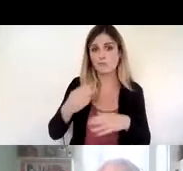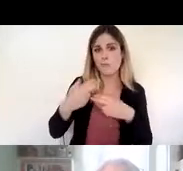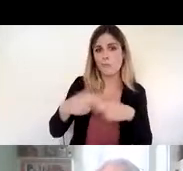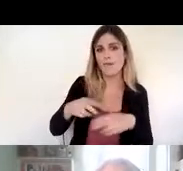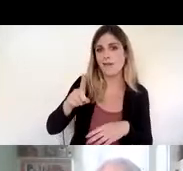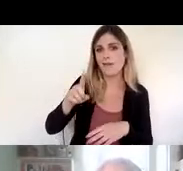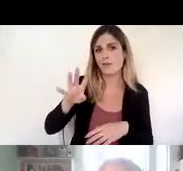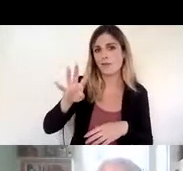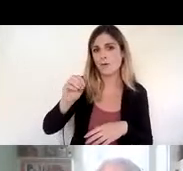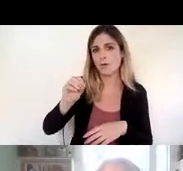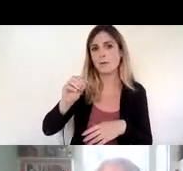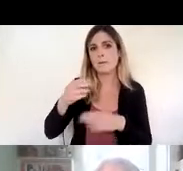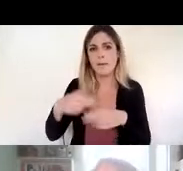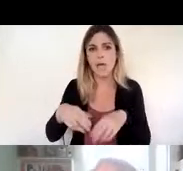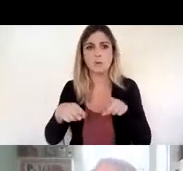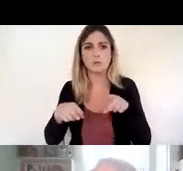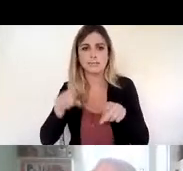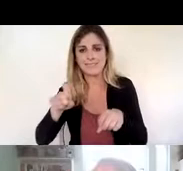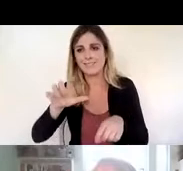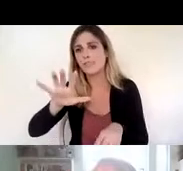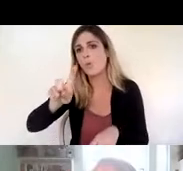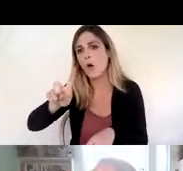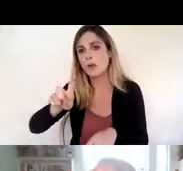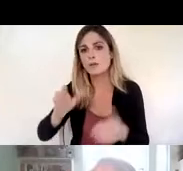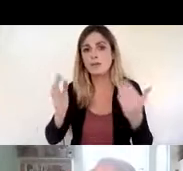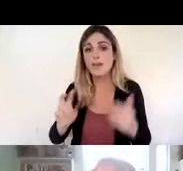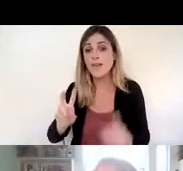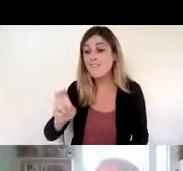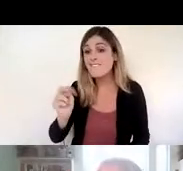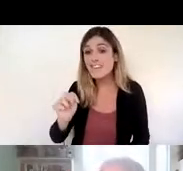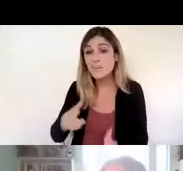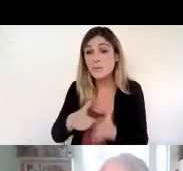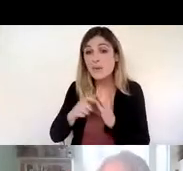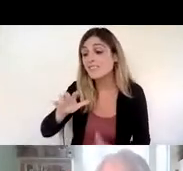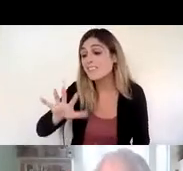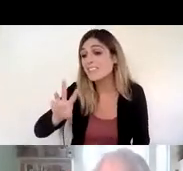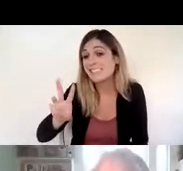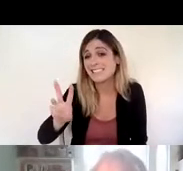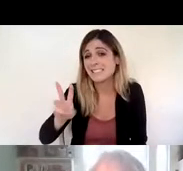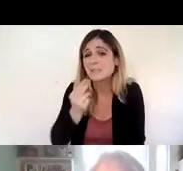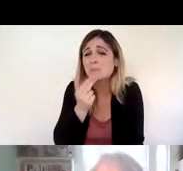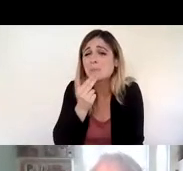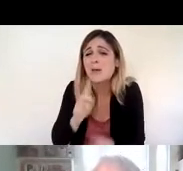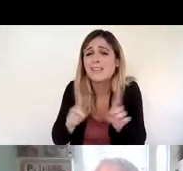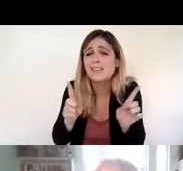while a vegan who weighs 140 pounds would need 56 grams of protein. So it's a really small difference.